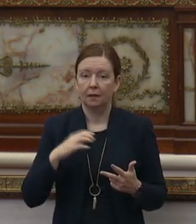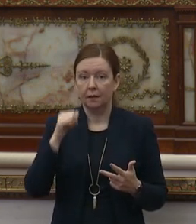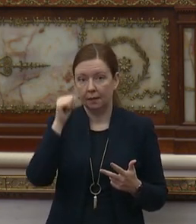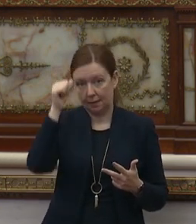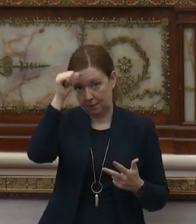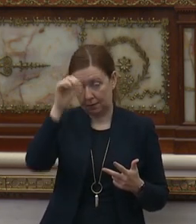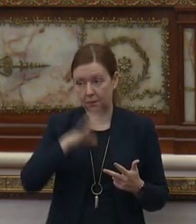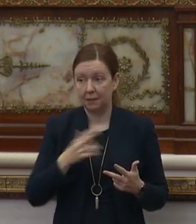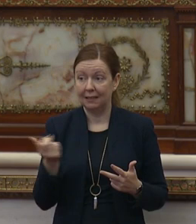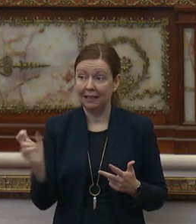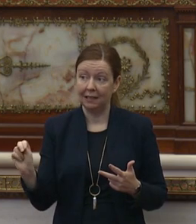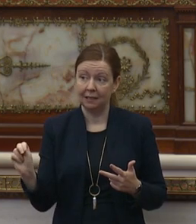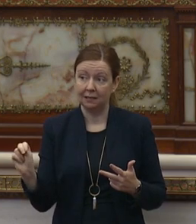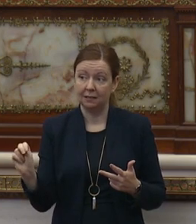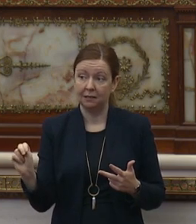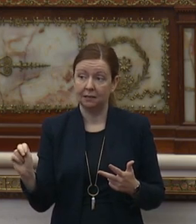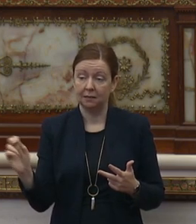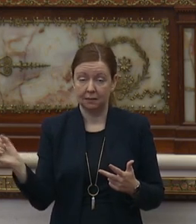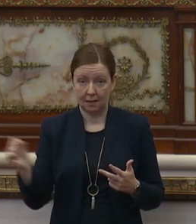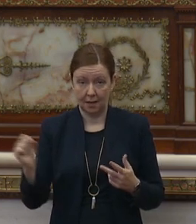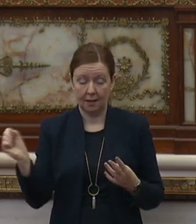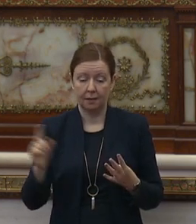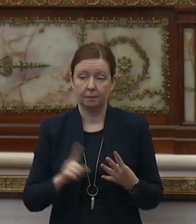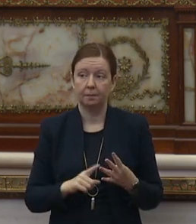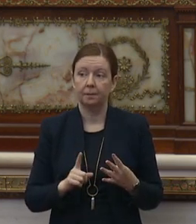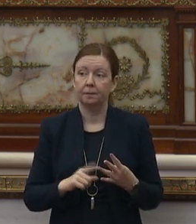Councilman Heenan? Aye.